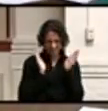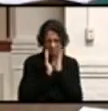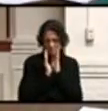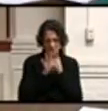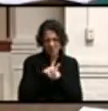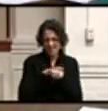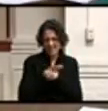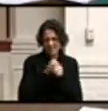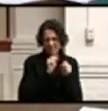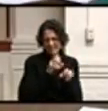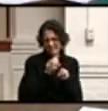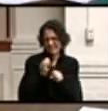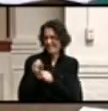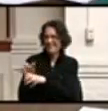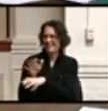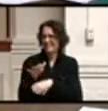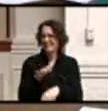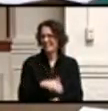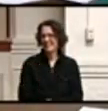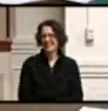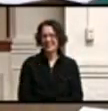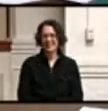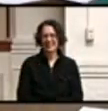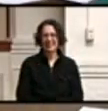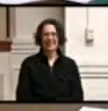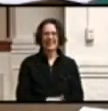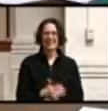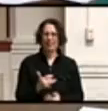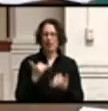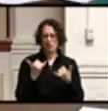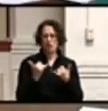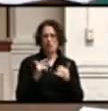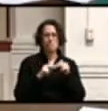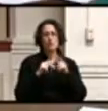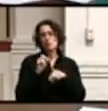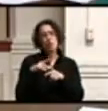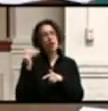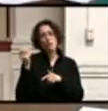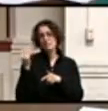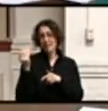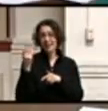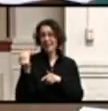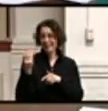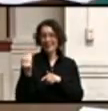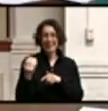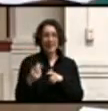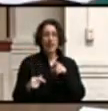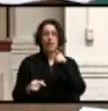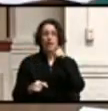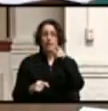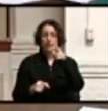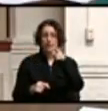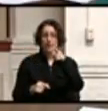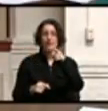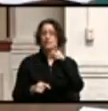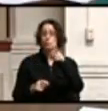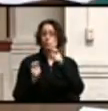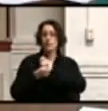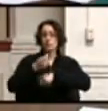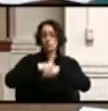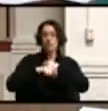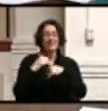Yeah, it's either behind the bigger stuff or it's outside. Yeah. this plan, all the small stuff will go